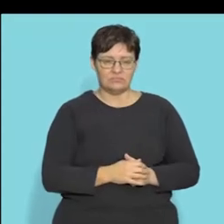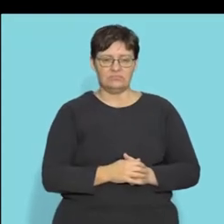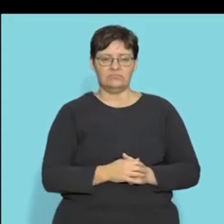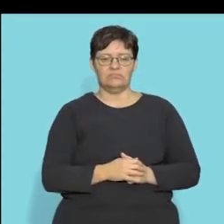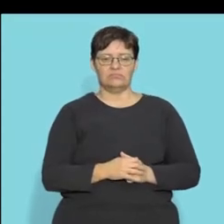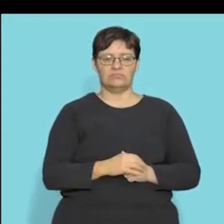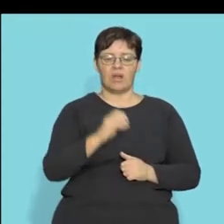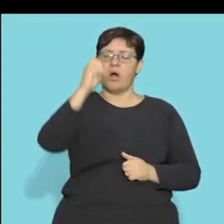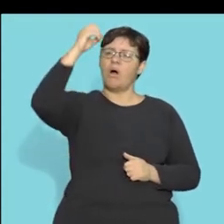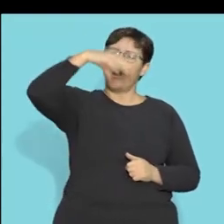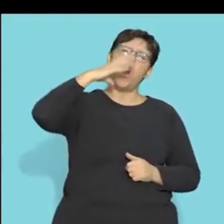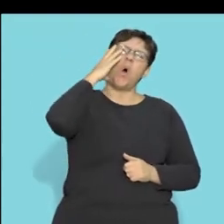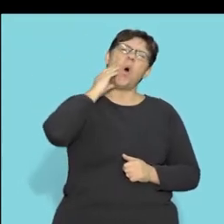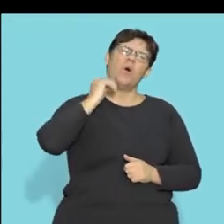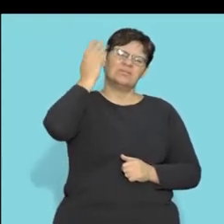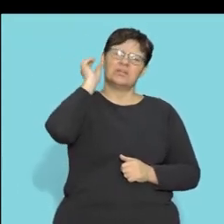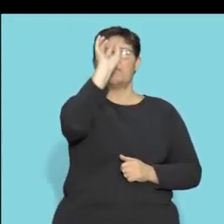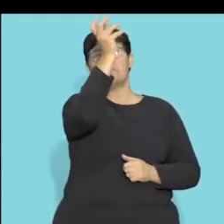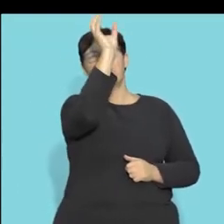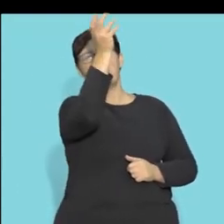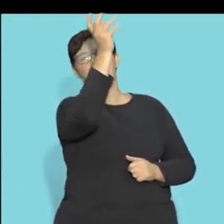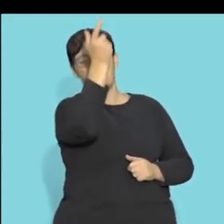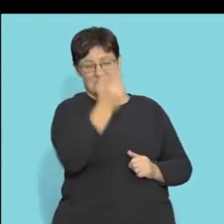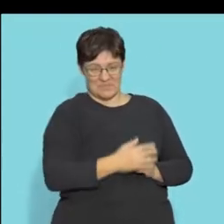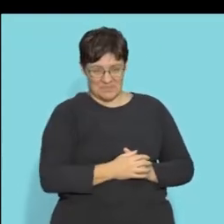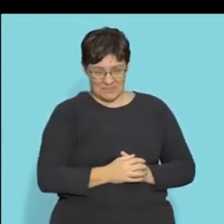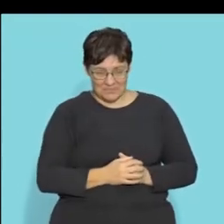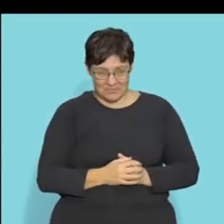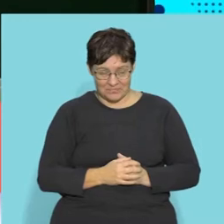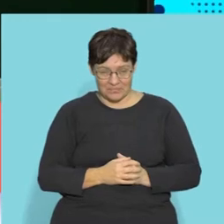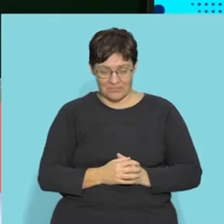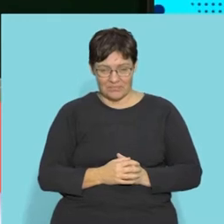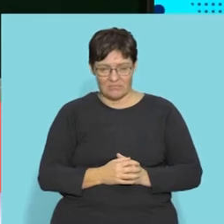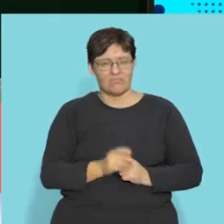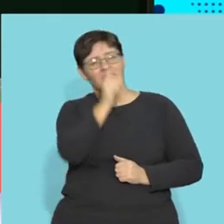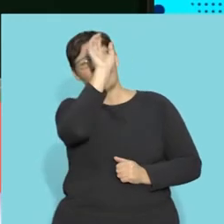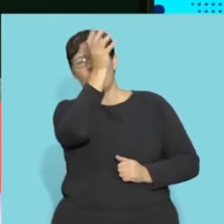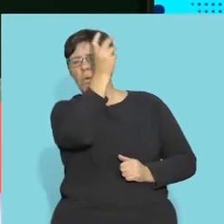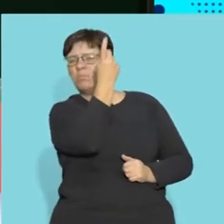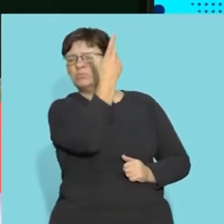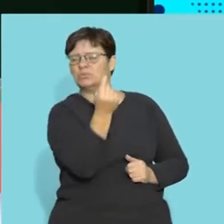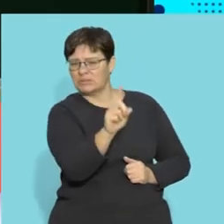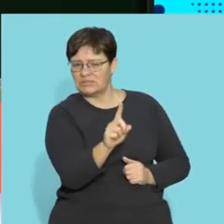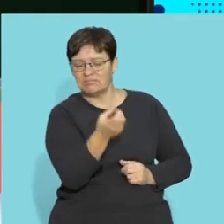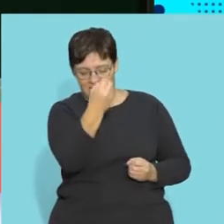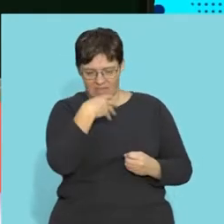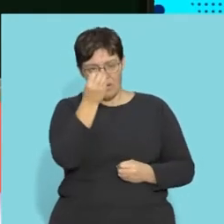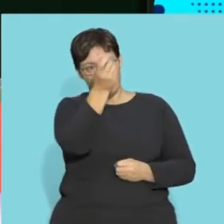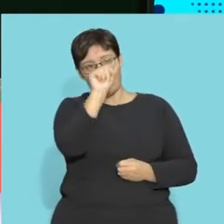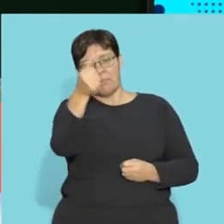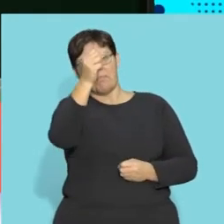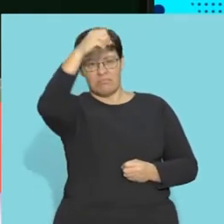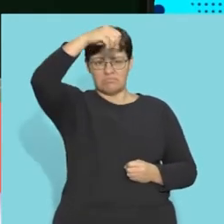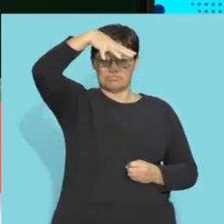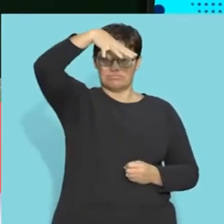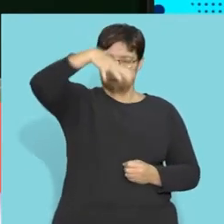there is a globe, an old-timers globe, you know, way back. And what does a globe do? It gives us